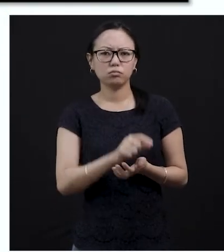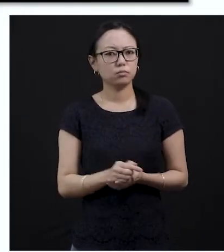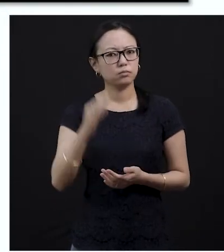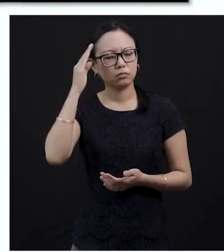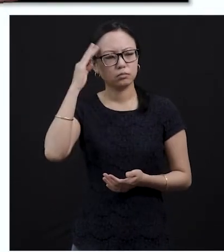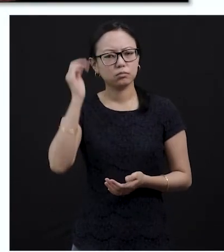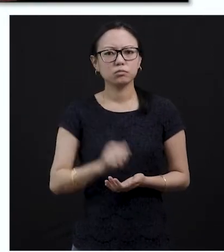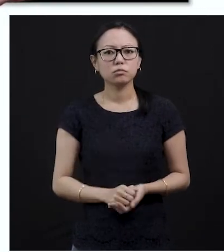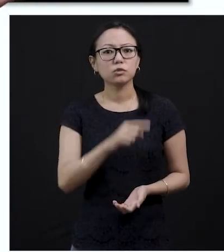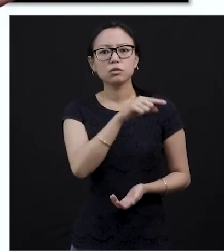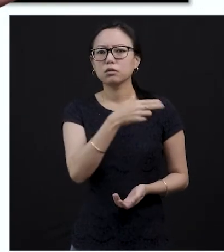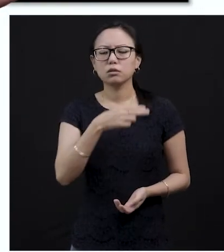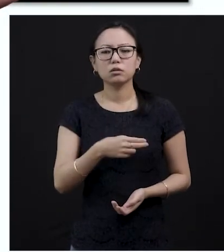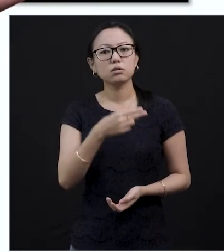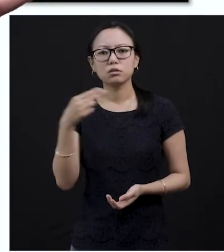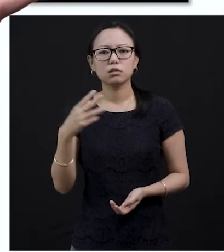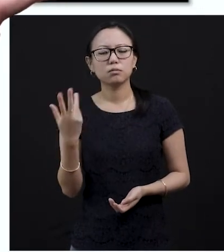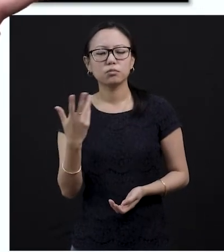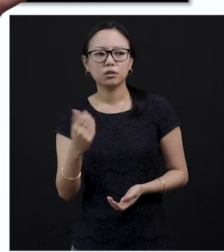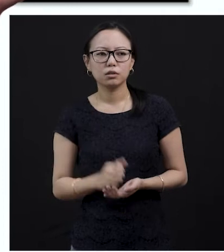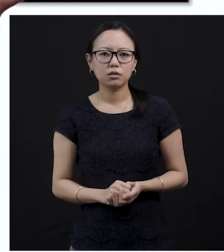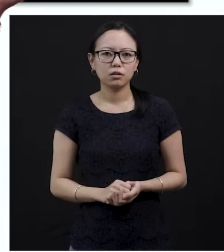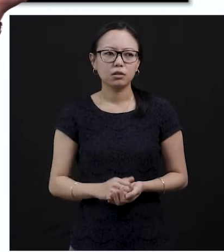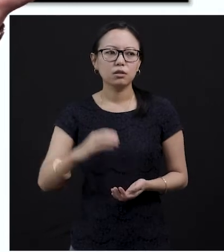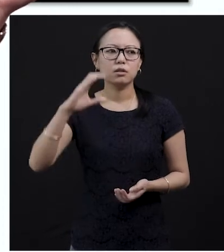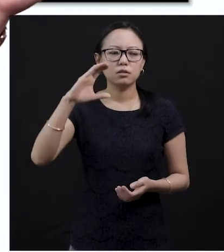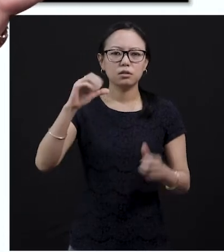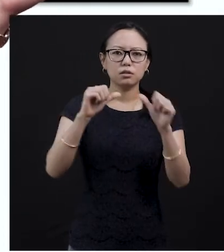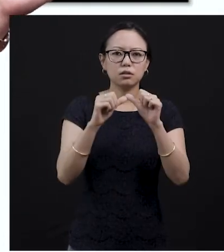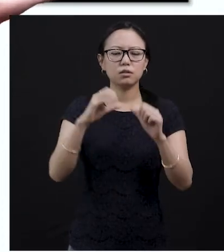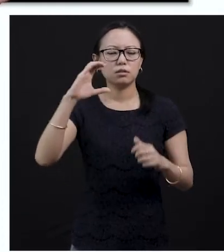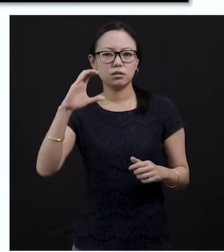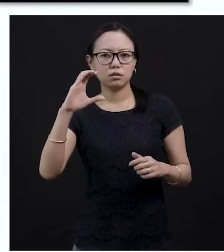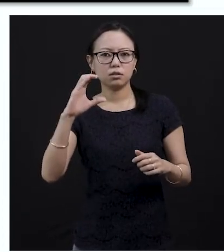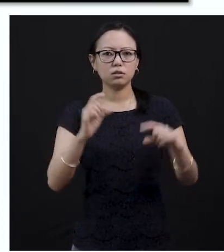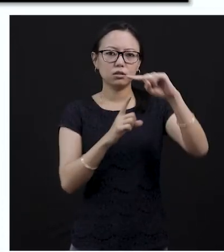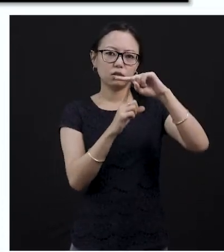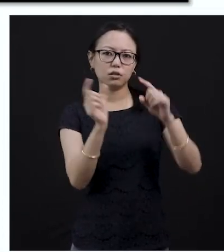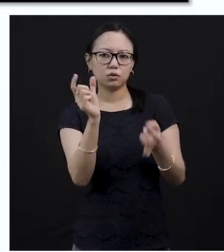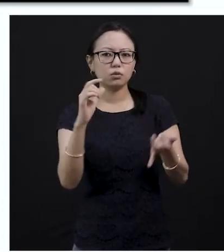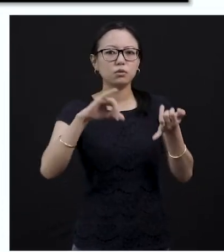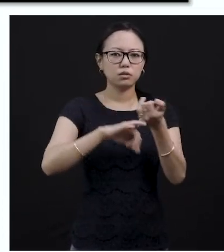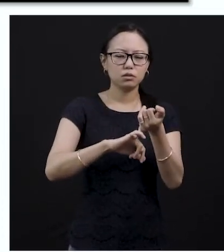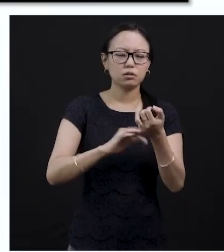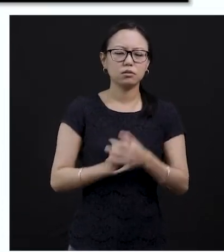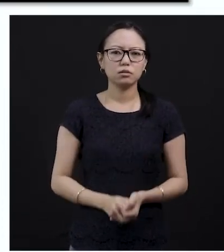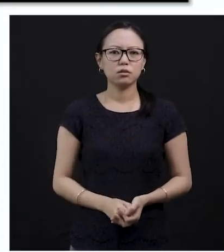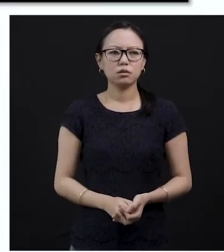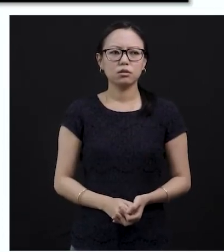these called? These are cactus, or plural is cacti. Right, so the plants found